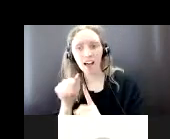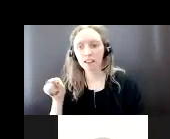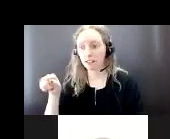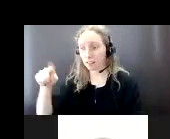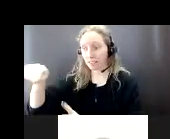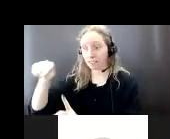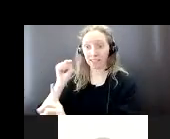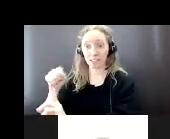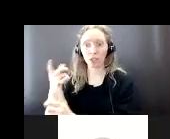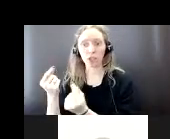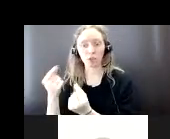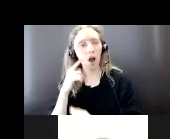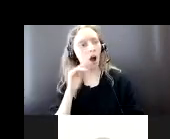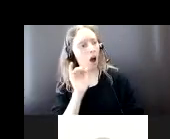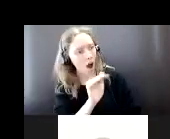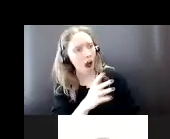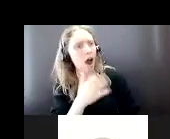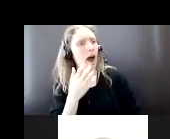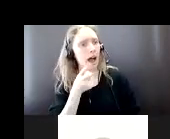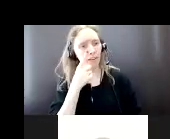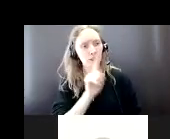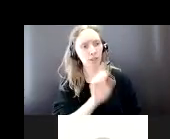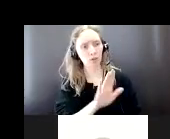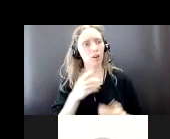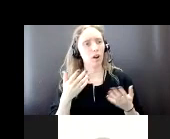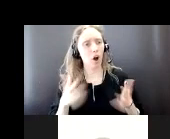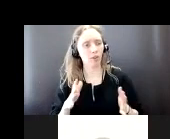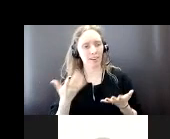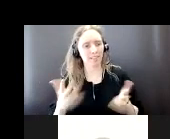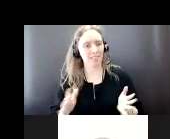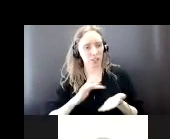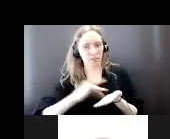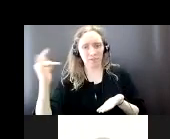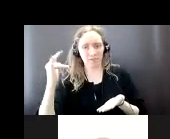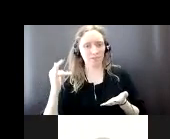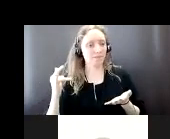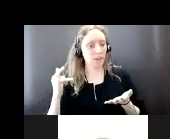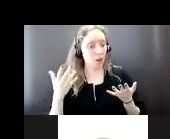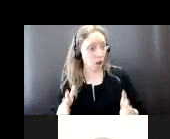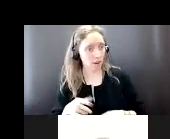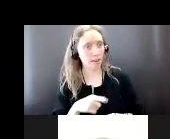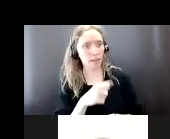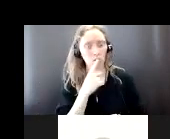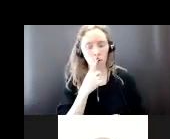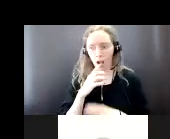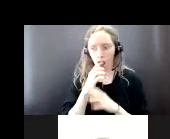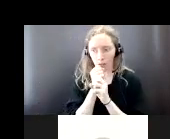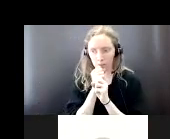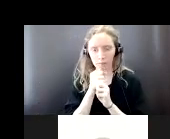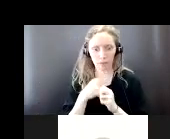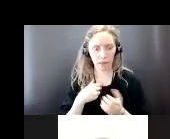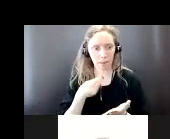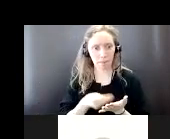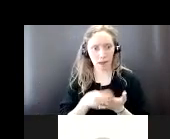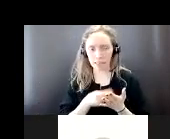fraud. Now we can help you get your money back for a small fee. Well, if you've lost money, and maybe you didn't tell family and friends that you've lost all this money, so you're